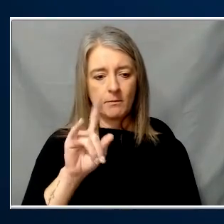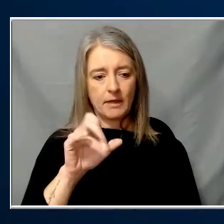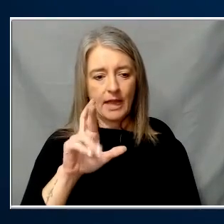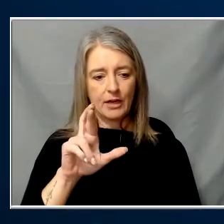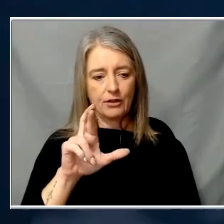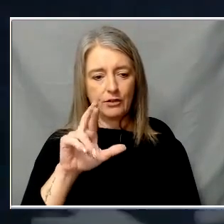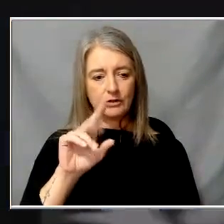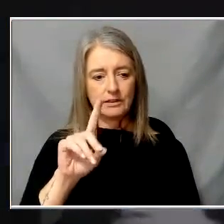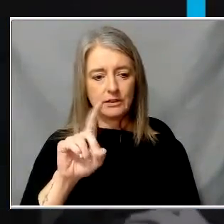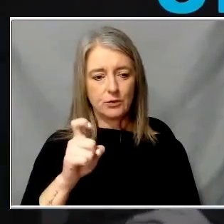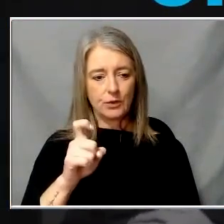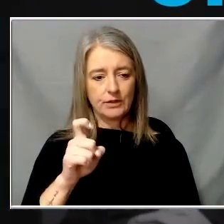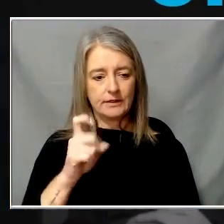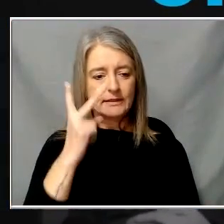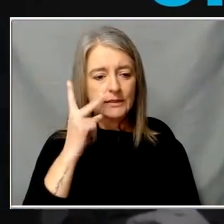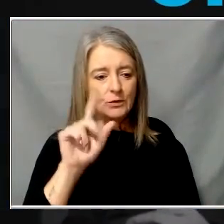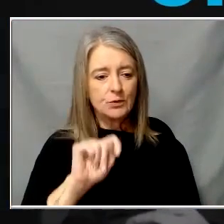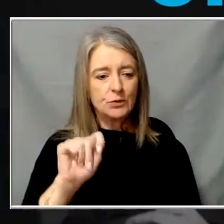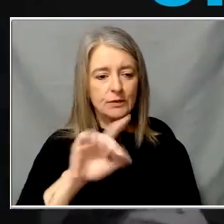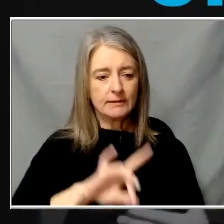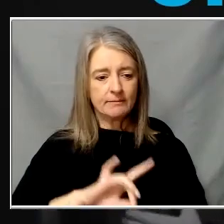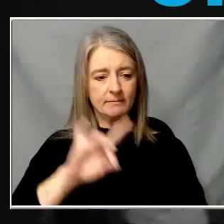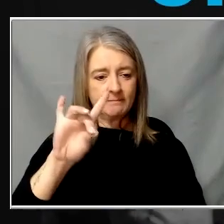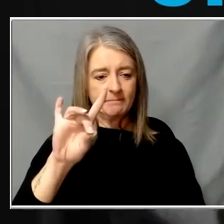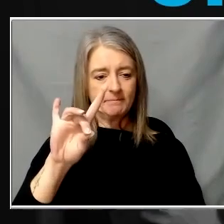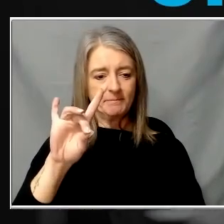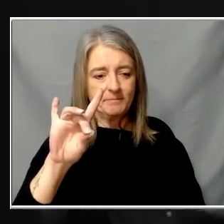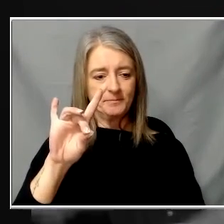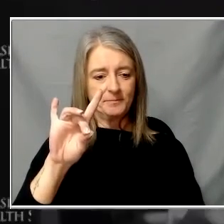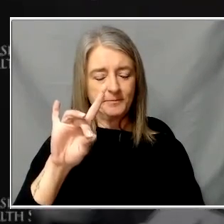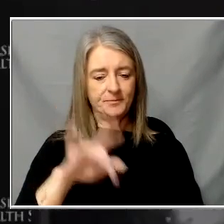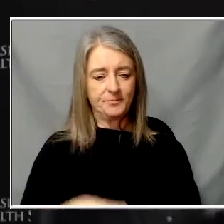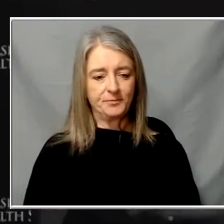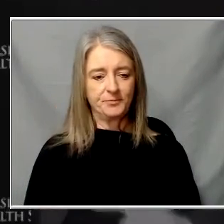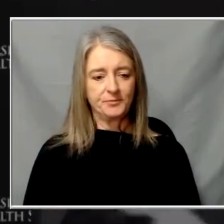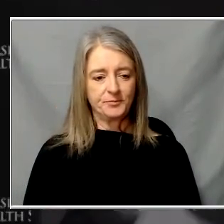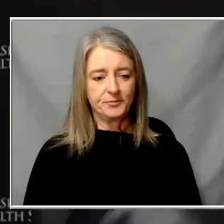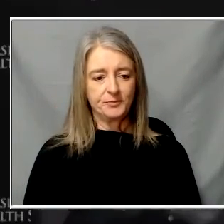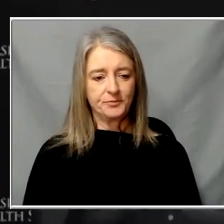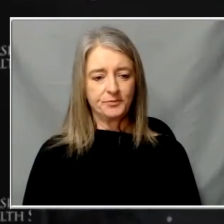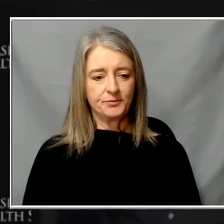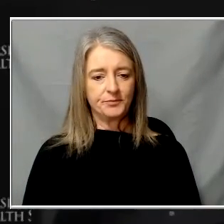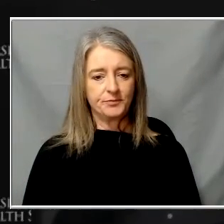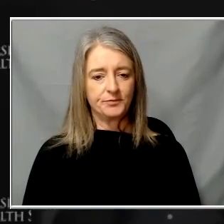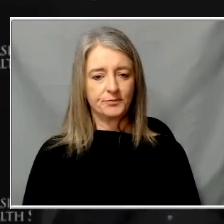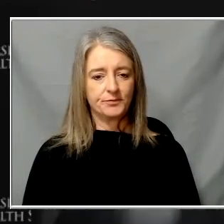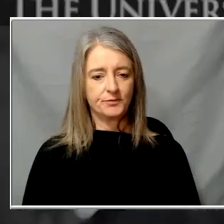at 8. Subscribe to our Morning Medical Update and Open Mics